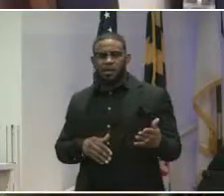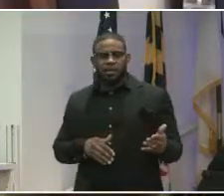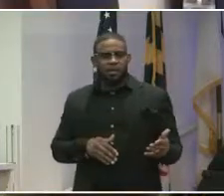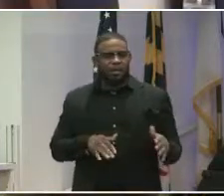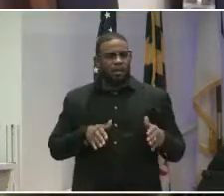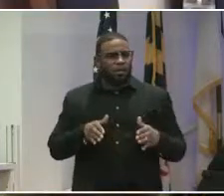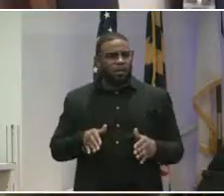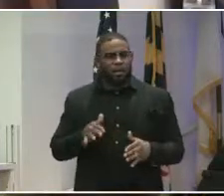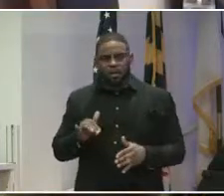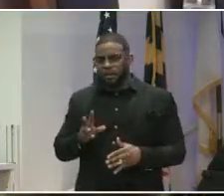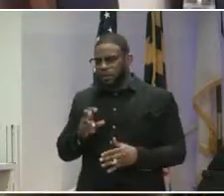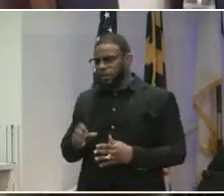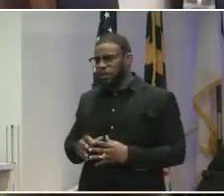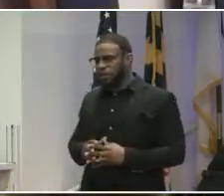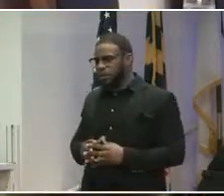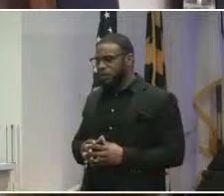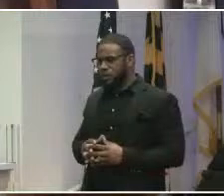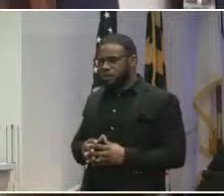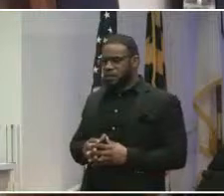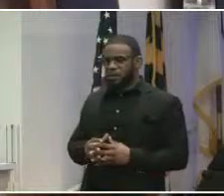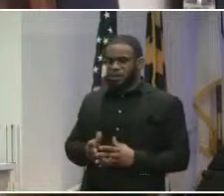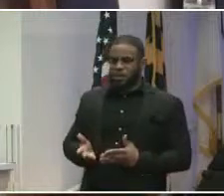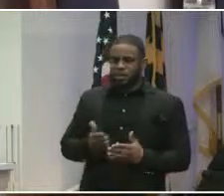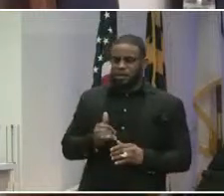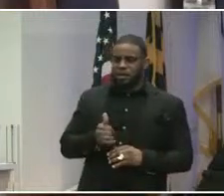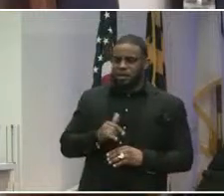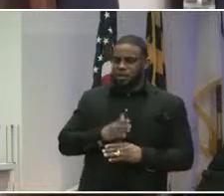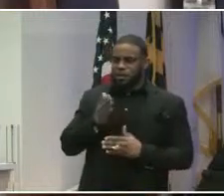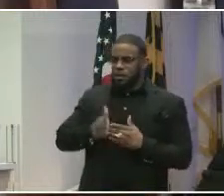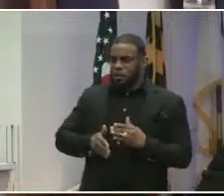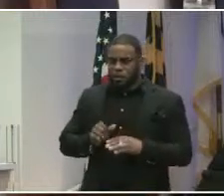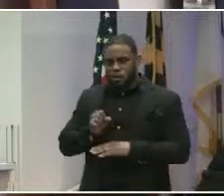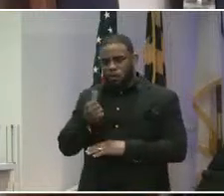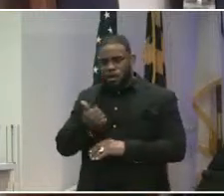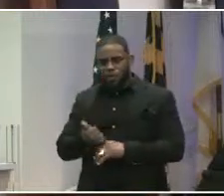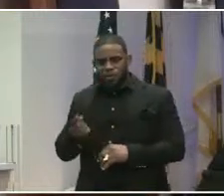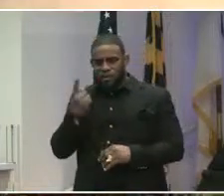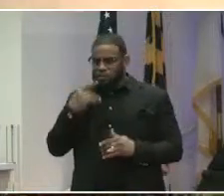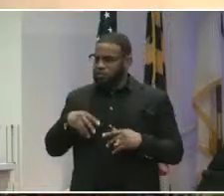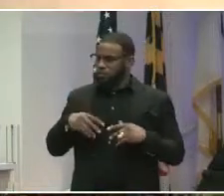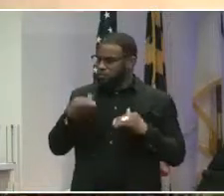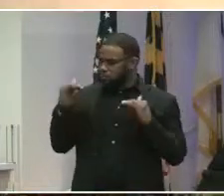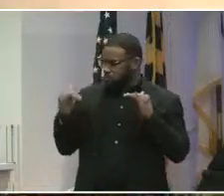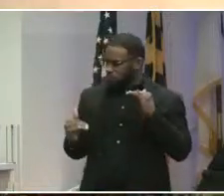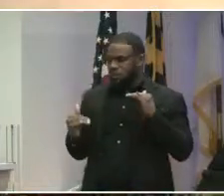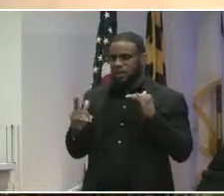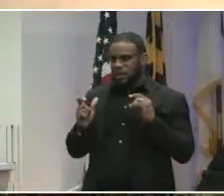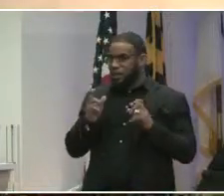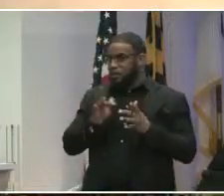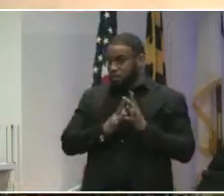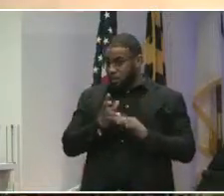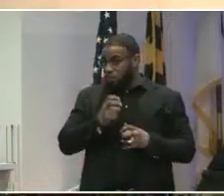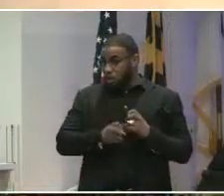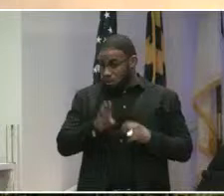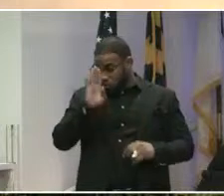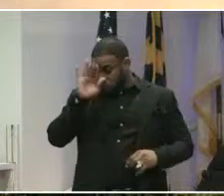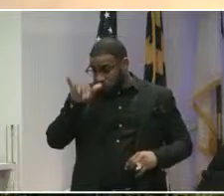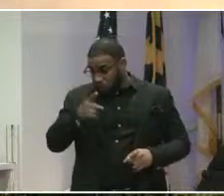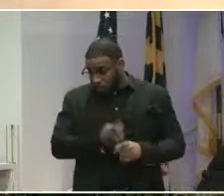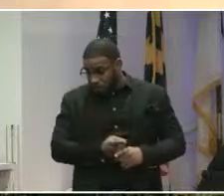in a way that was carried themselves that they were over everybody else. Y'all know they gave Jesus problems.